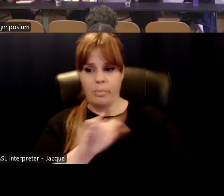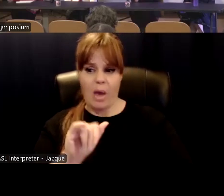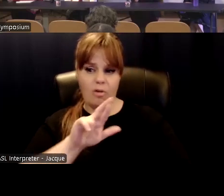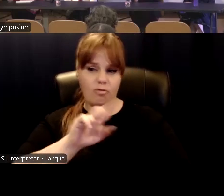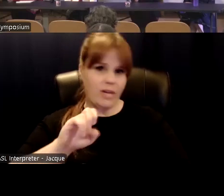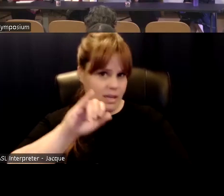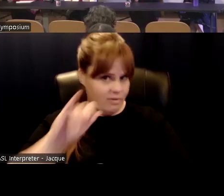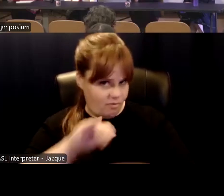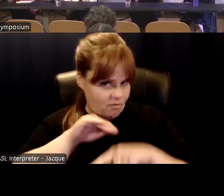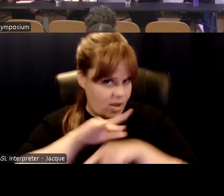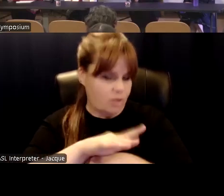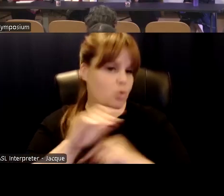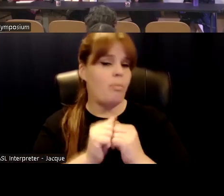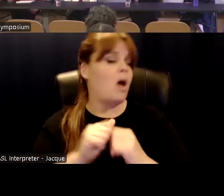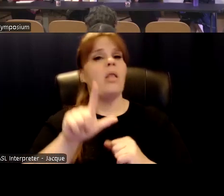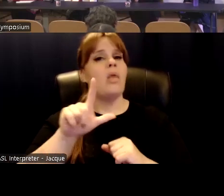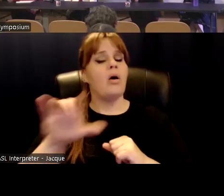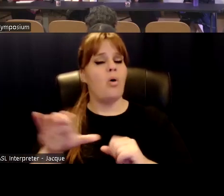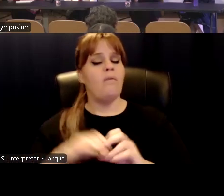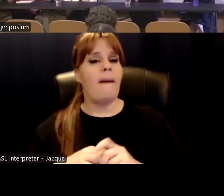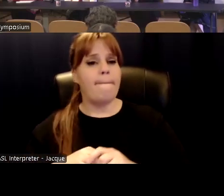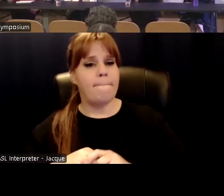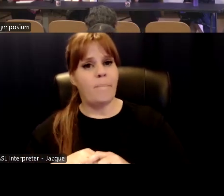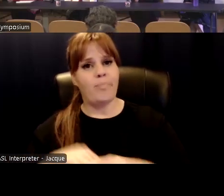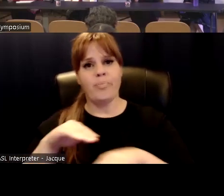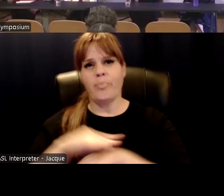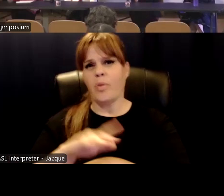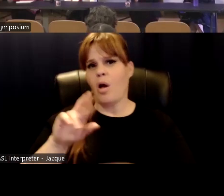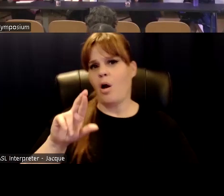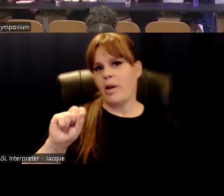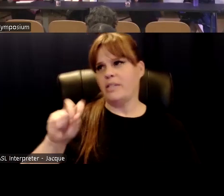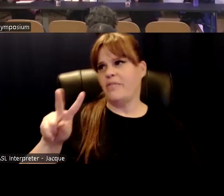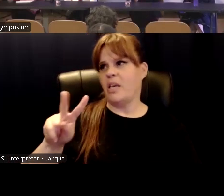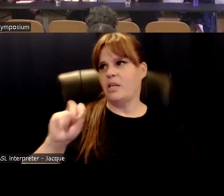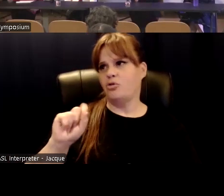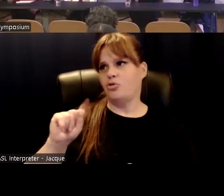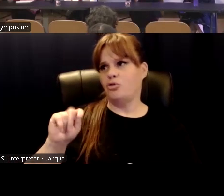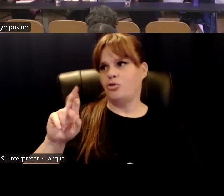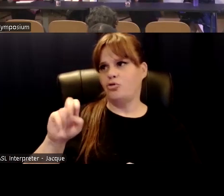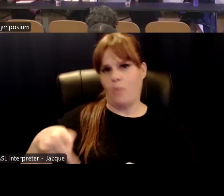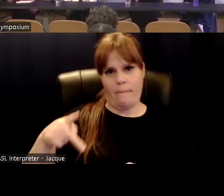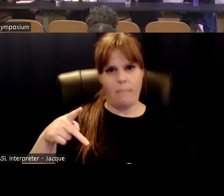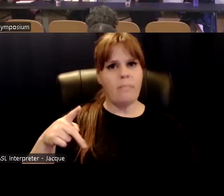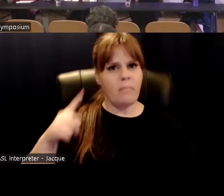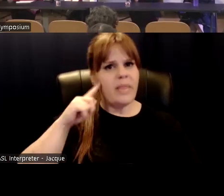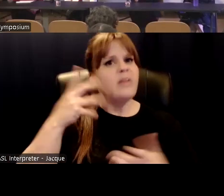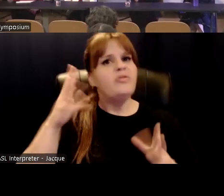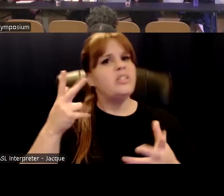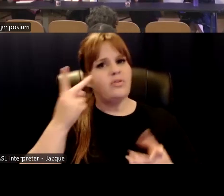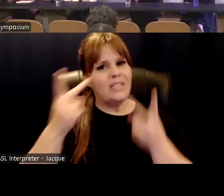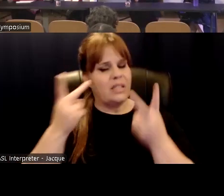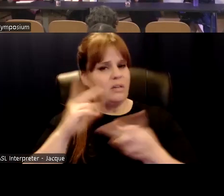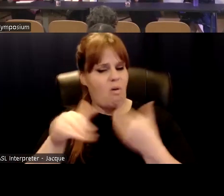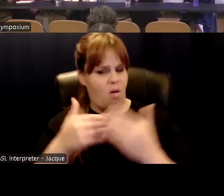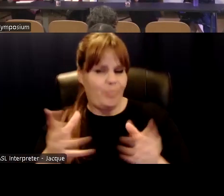long COVID, influenza, RSV, strep. I think we've seen all of these and more. So